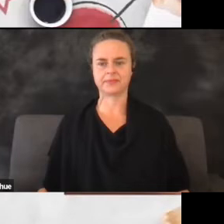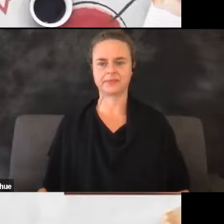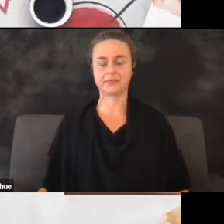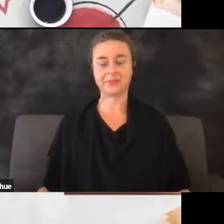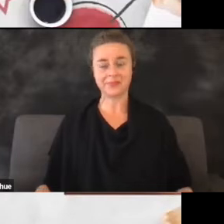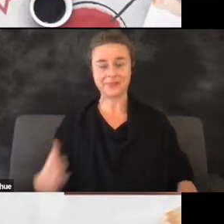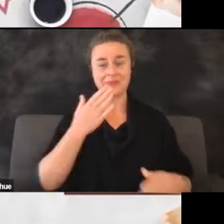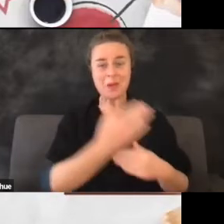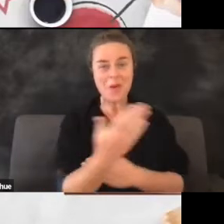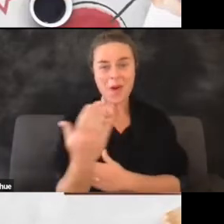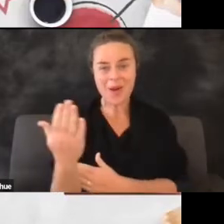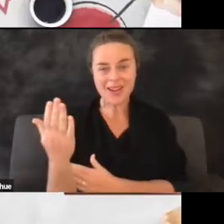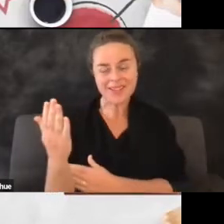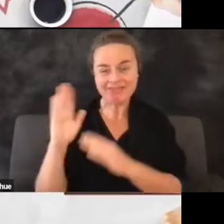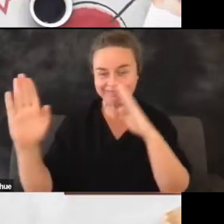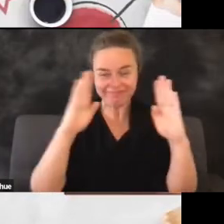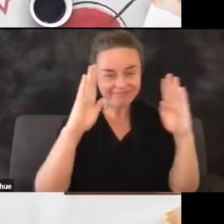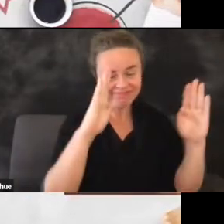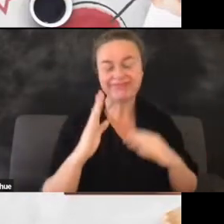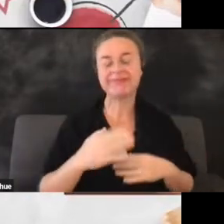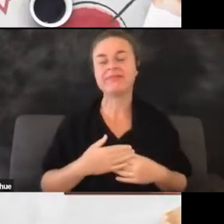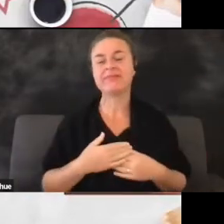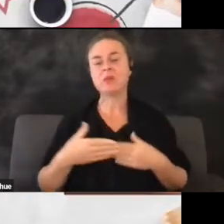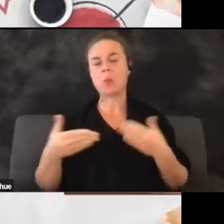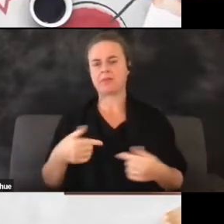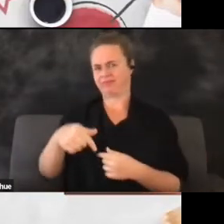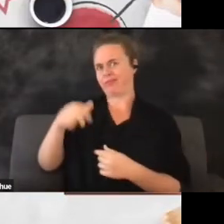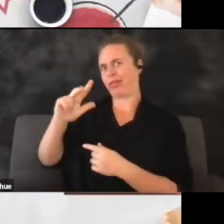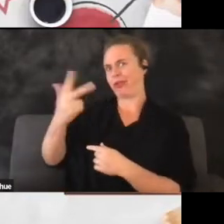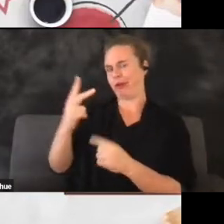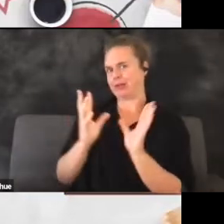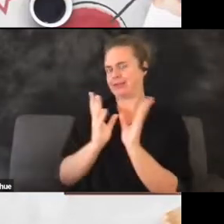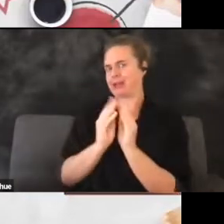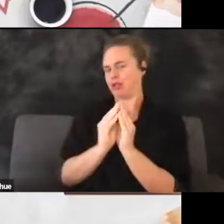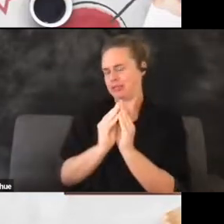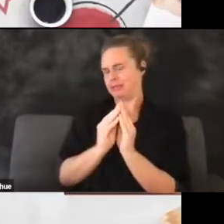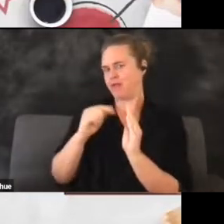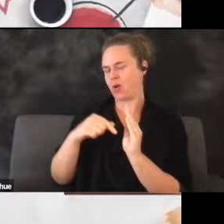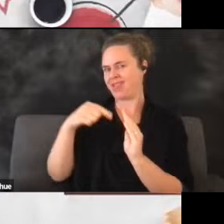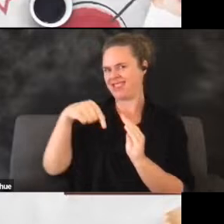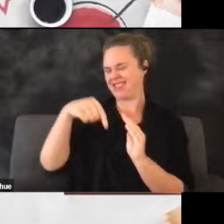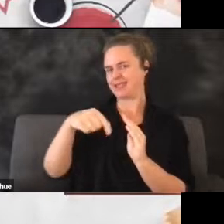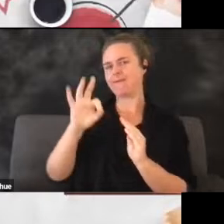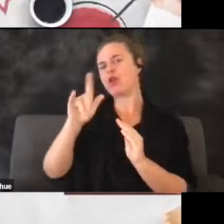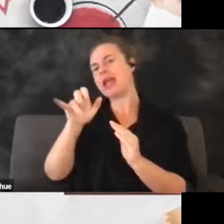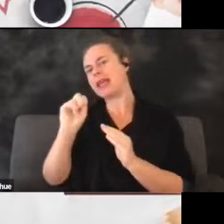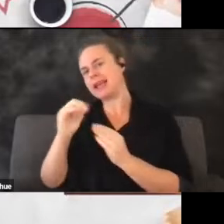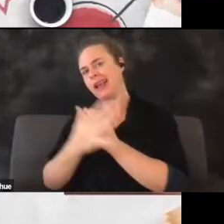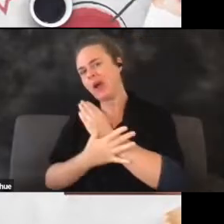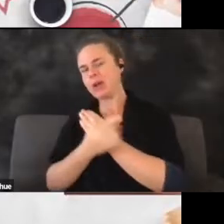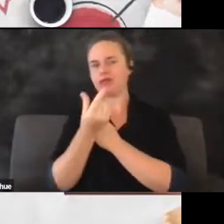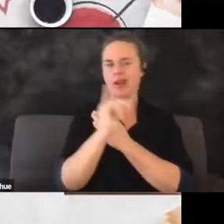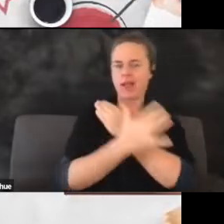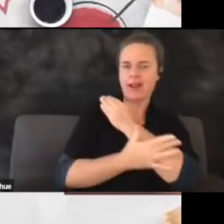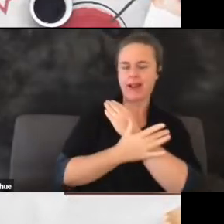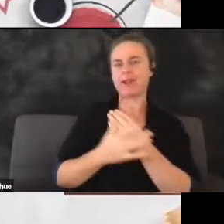Good morning, everybody. Welcome to the third session of our Franklin Grand Isle County Health Service